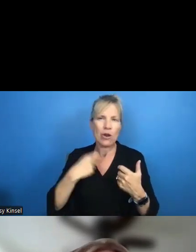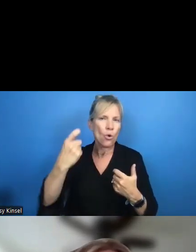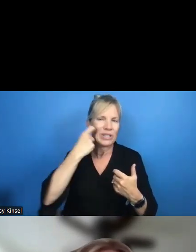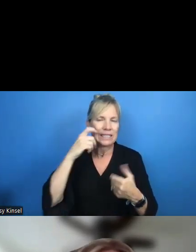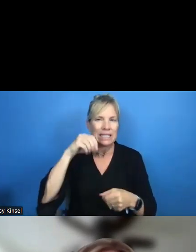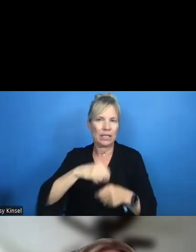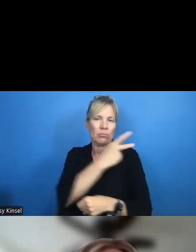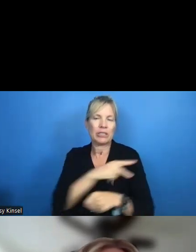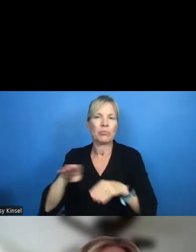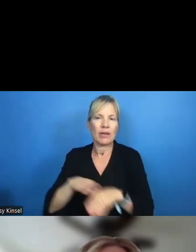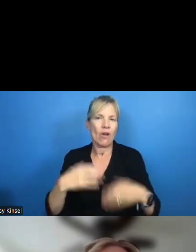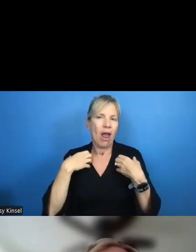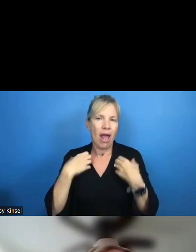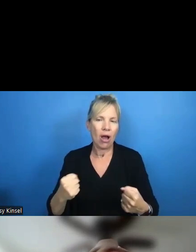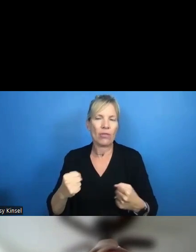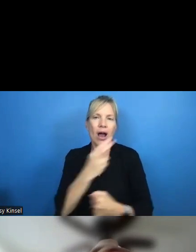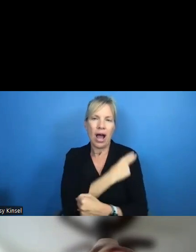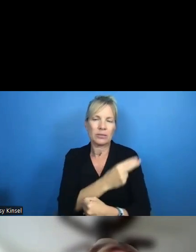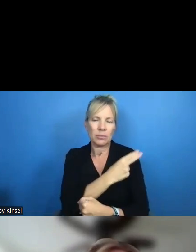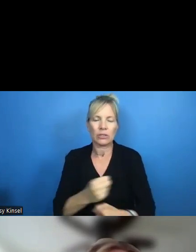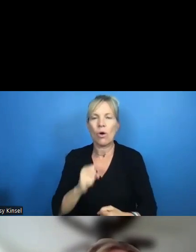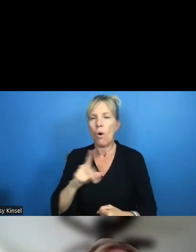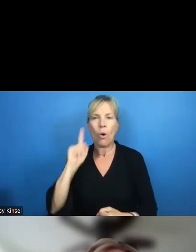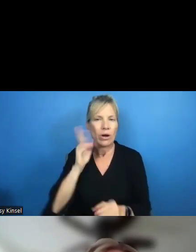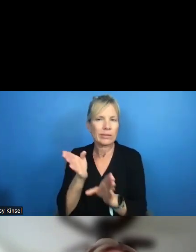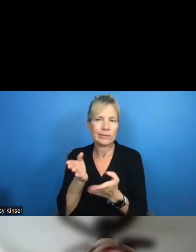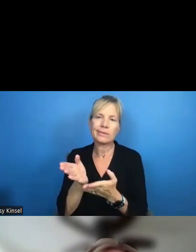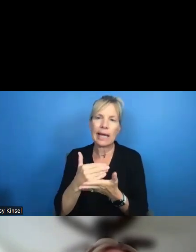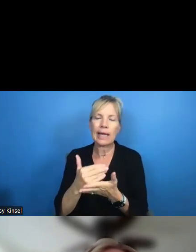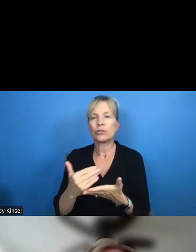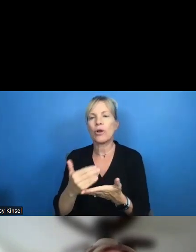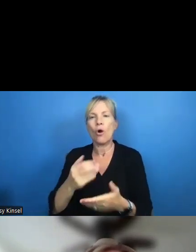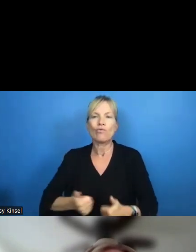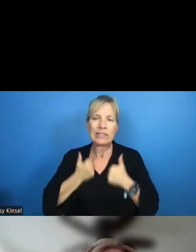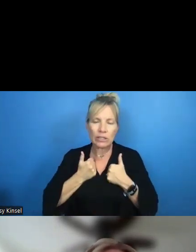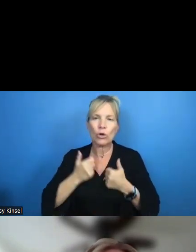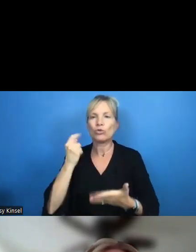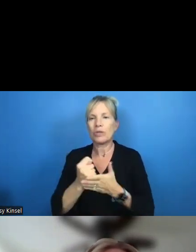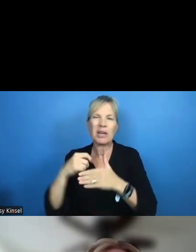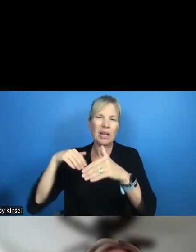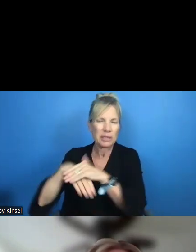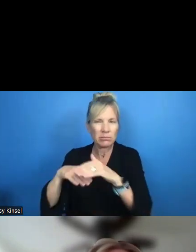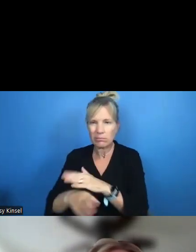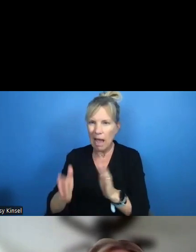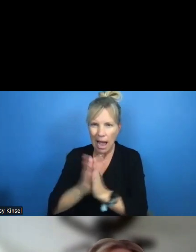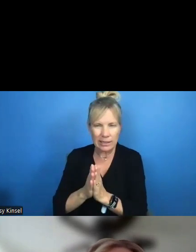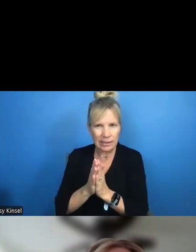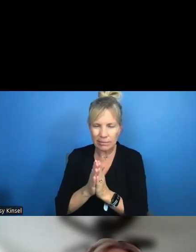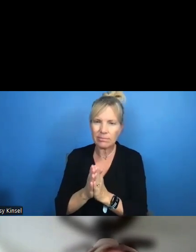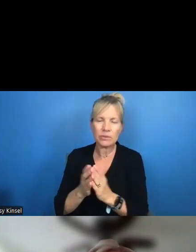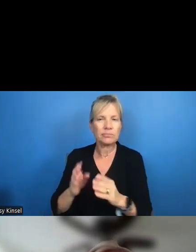inpatient behavioral health hospitalizations or psychiatric residential treatment facility admissions as meeting the criteria as